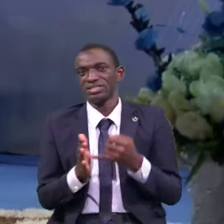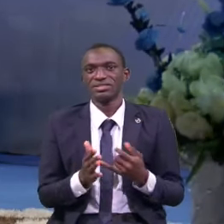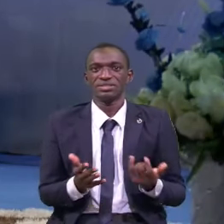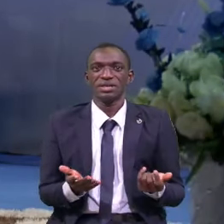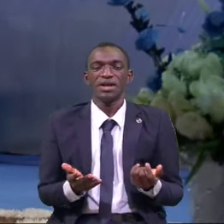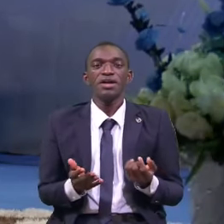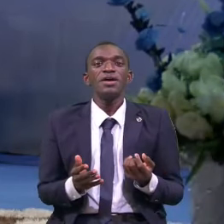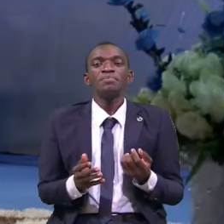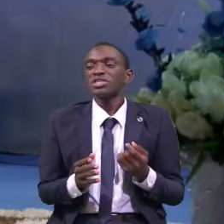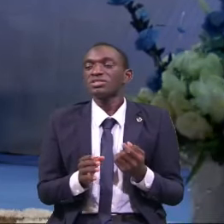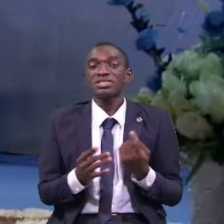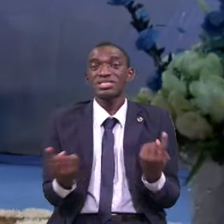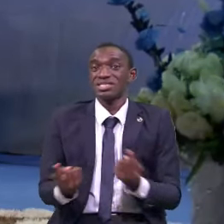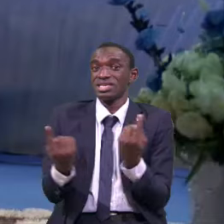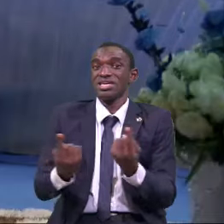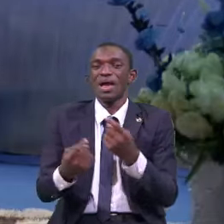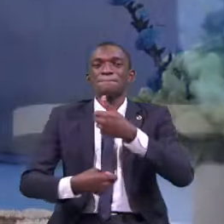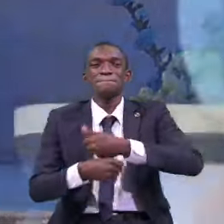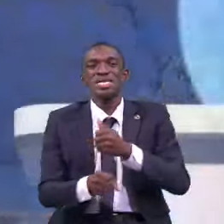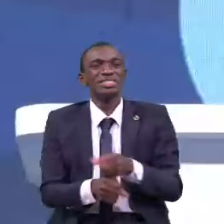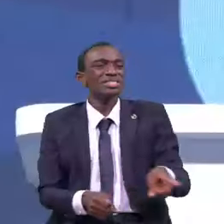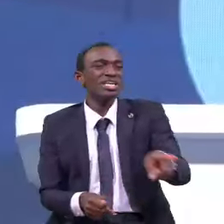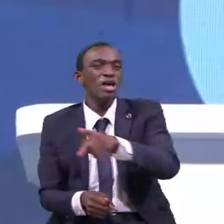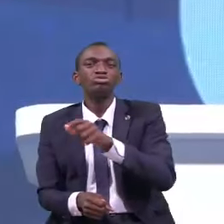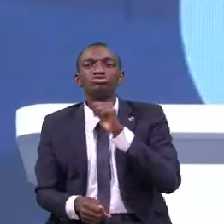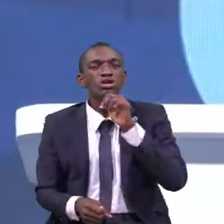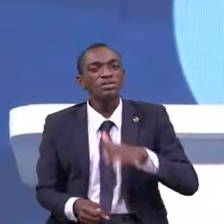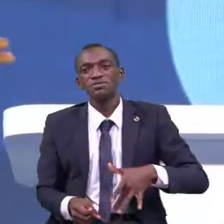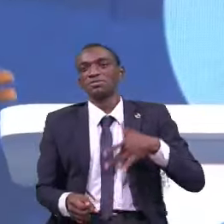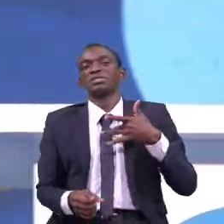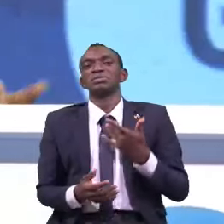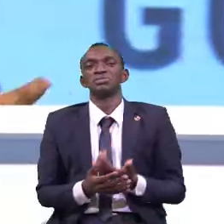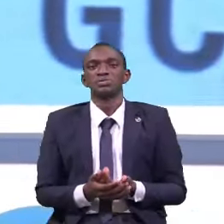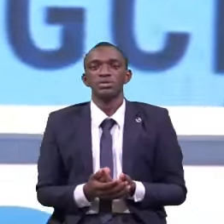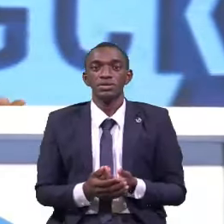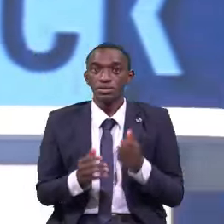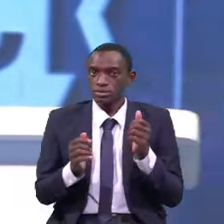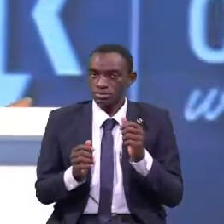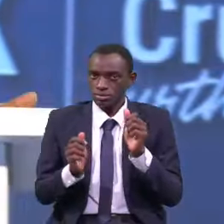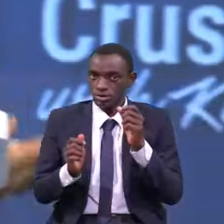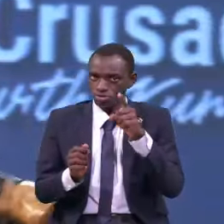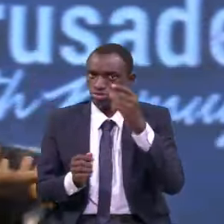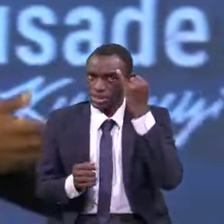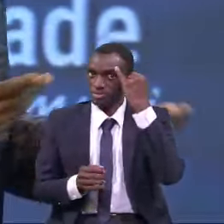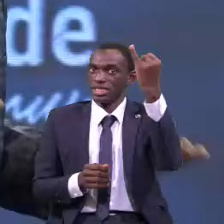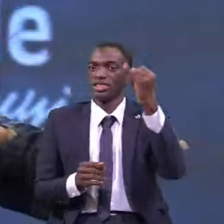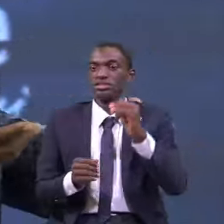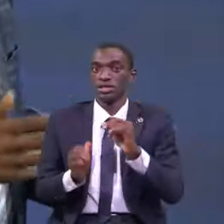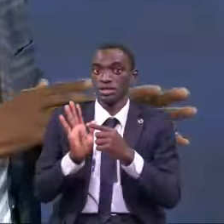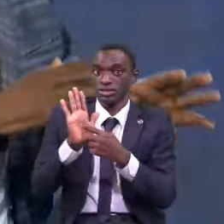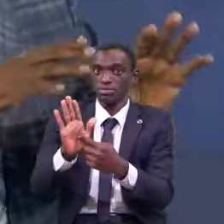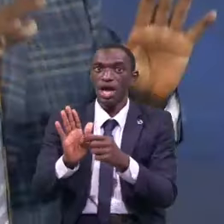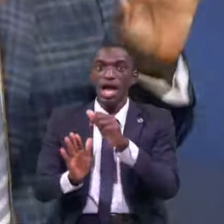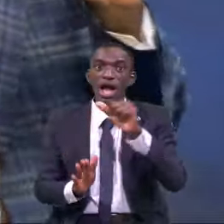It makes them insensitive. Can you imagine a man, a woman, a boy,